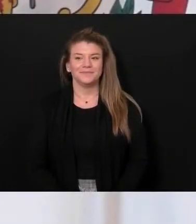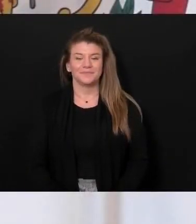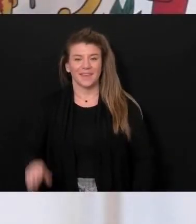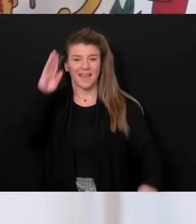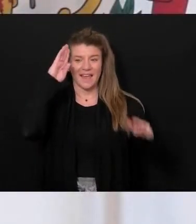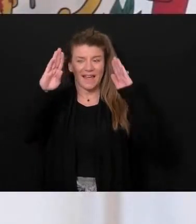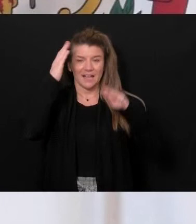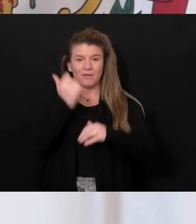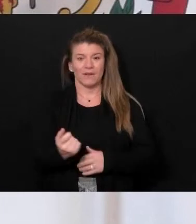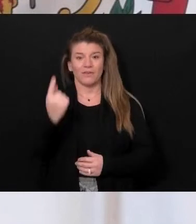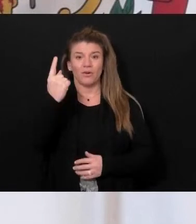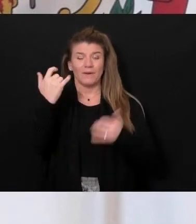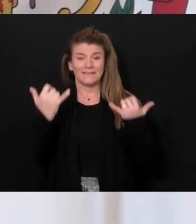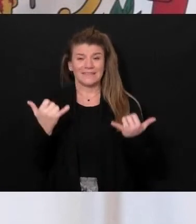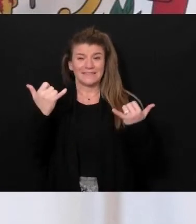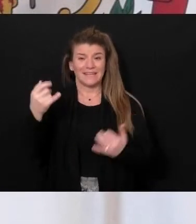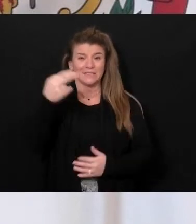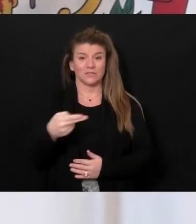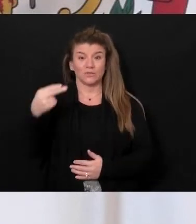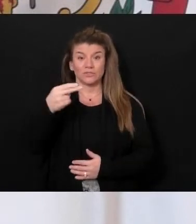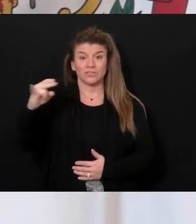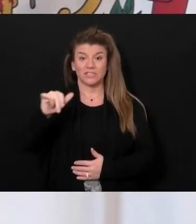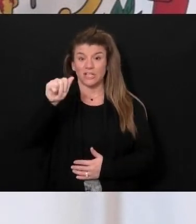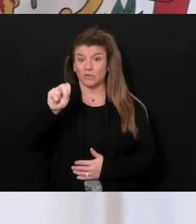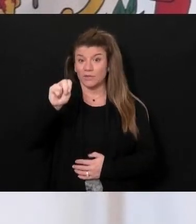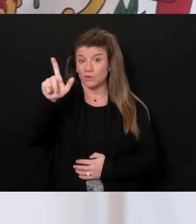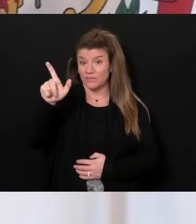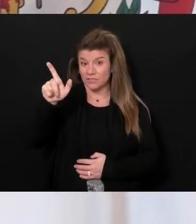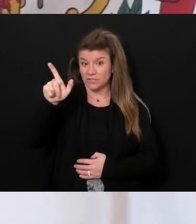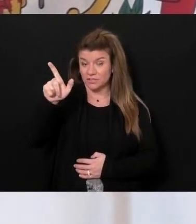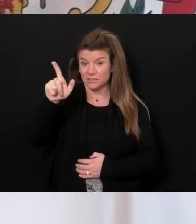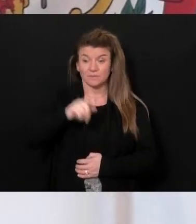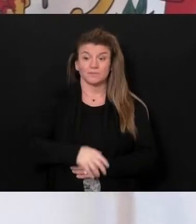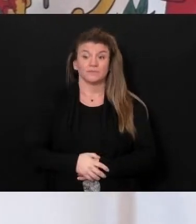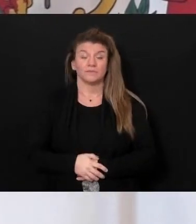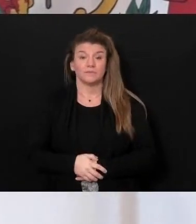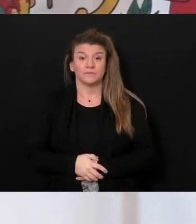Hello, everyone. It's Thursday, January 21st.